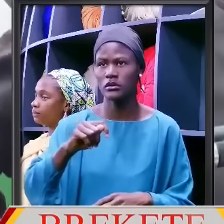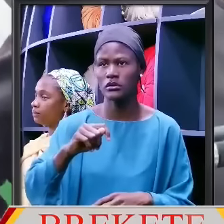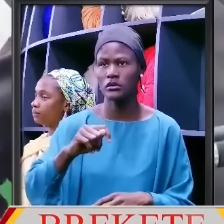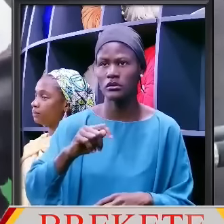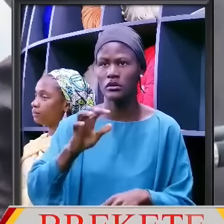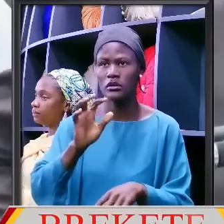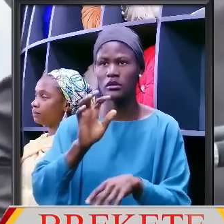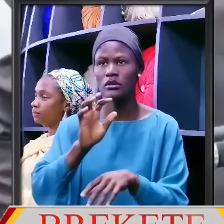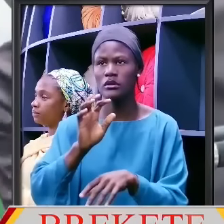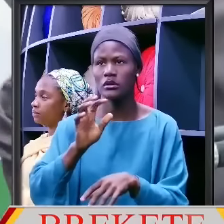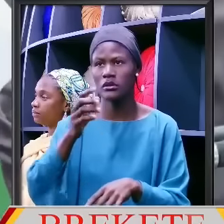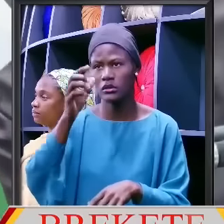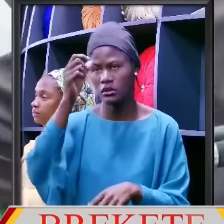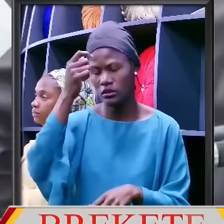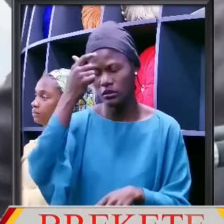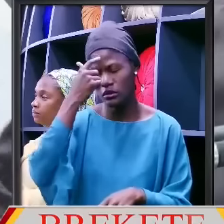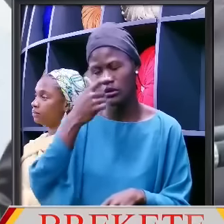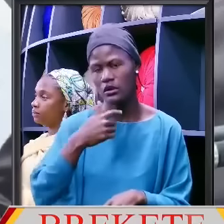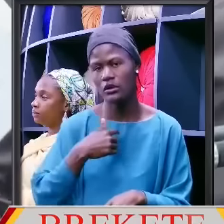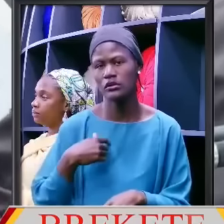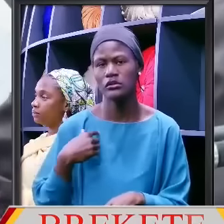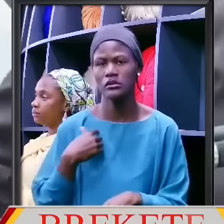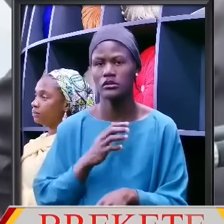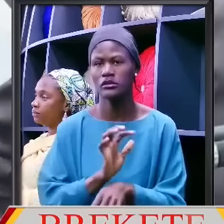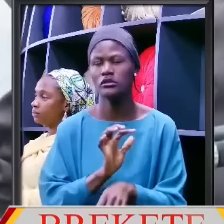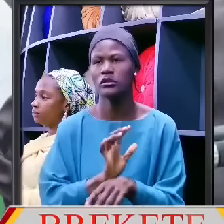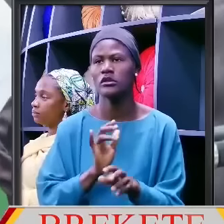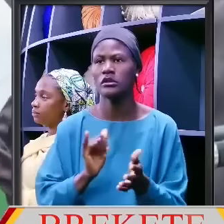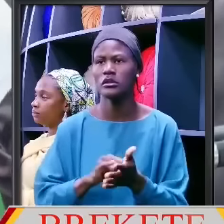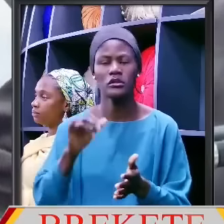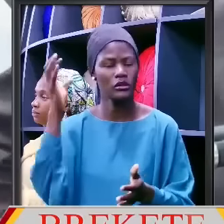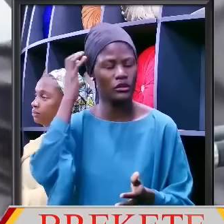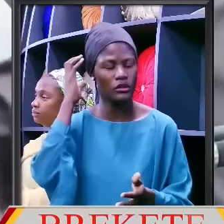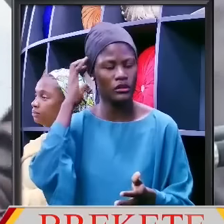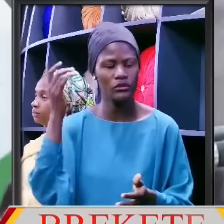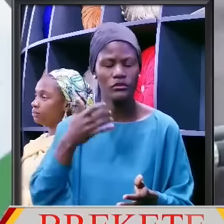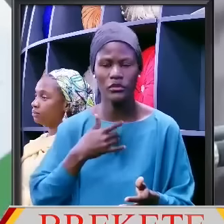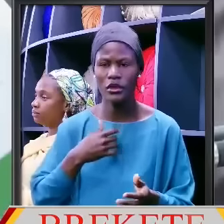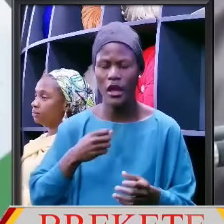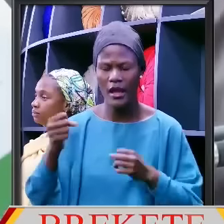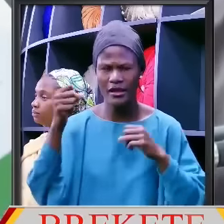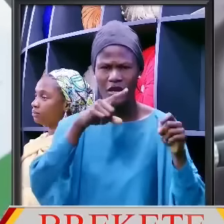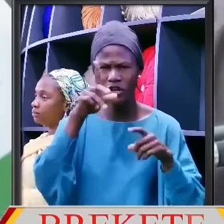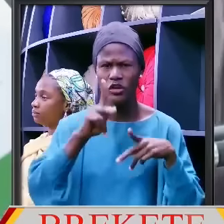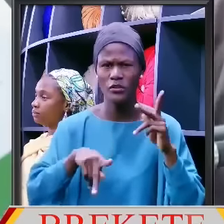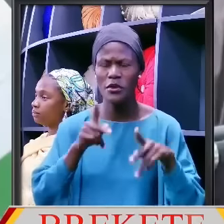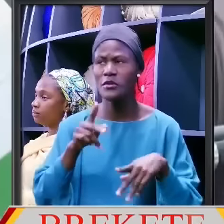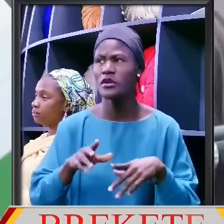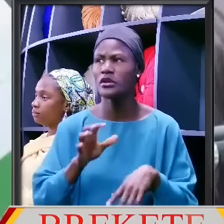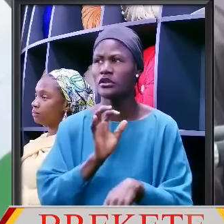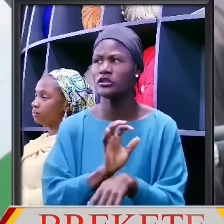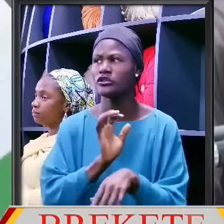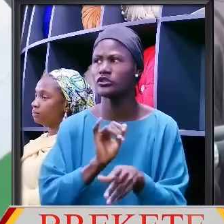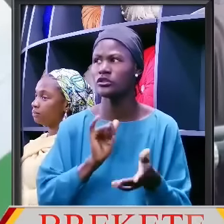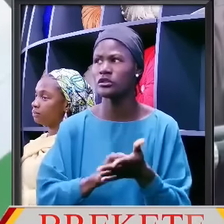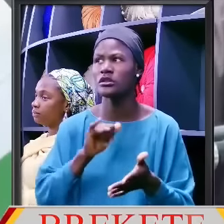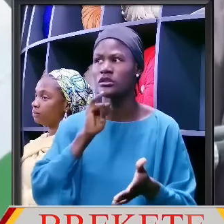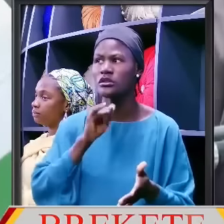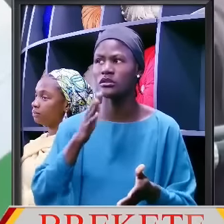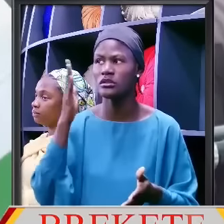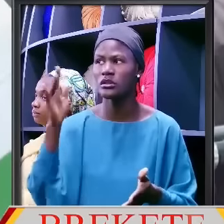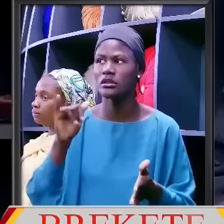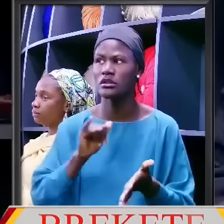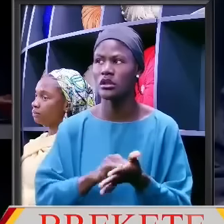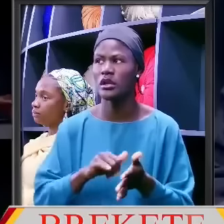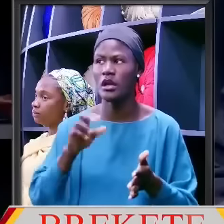where they hear me, I challenge all of una. Do something. Ordinary President, yes. You know say get church where you go be. I